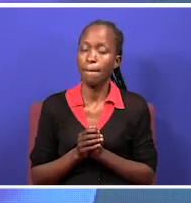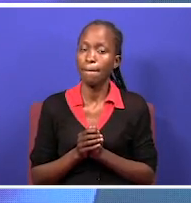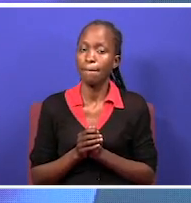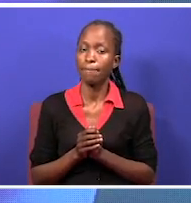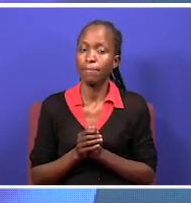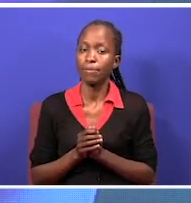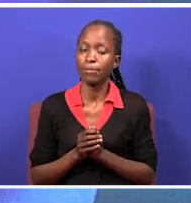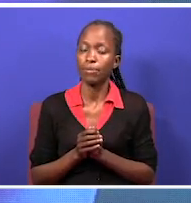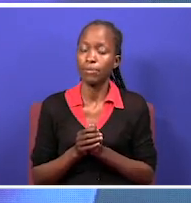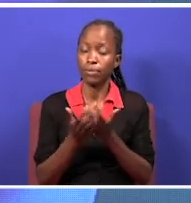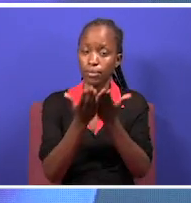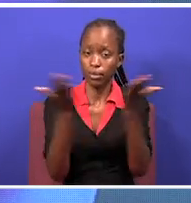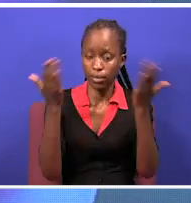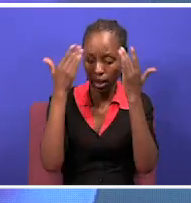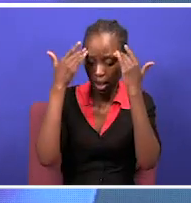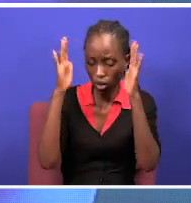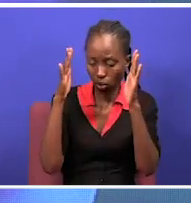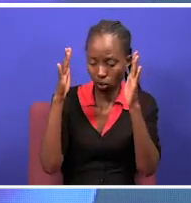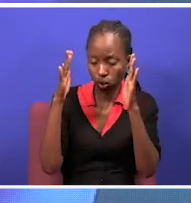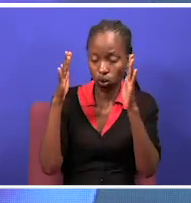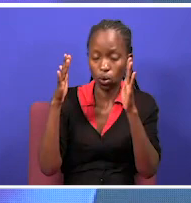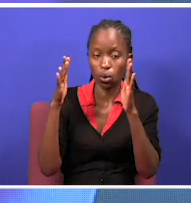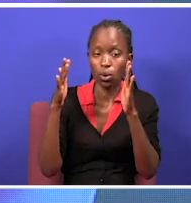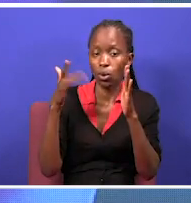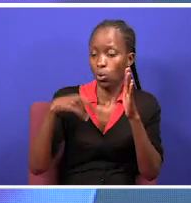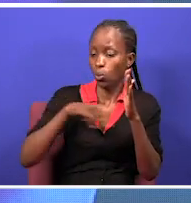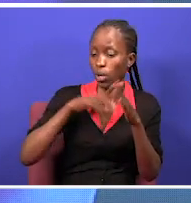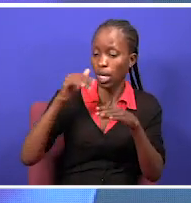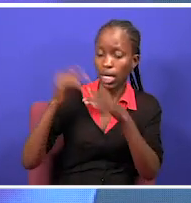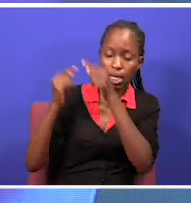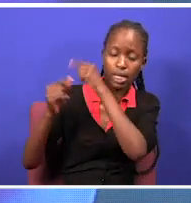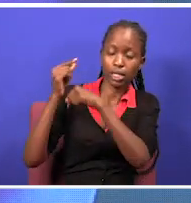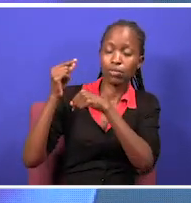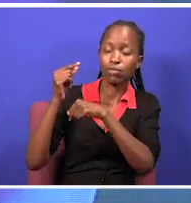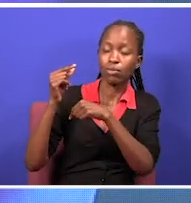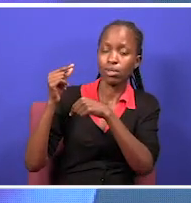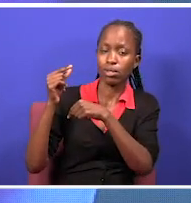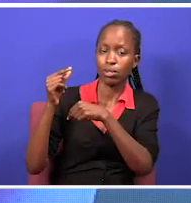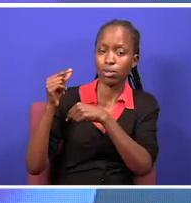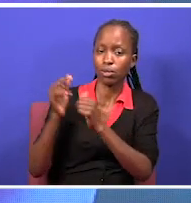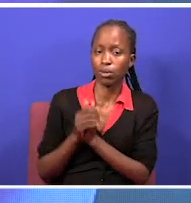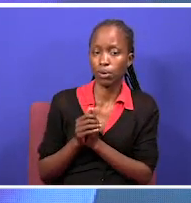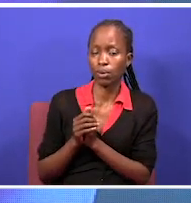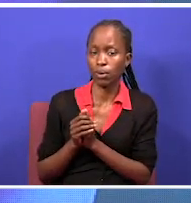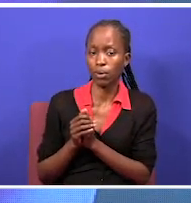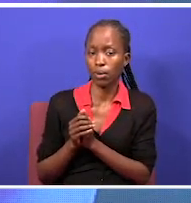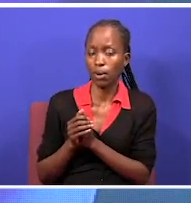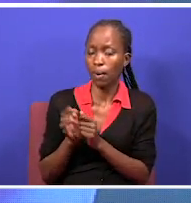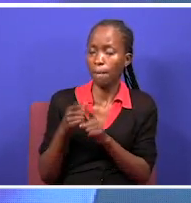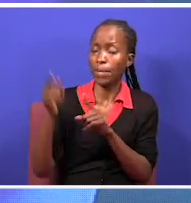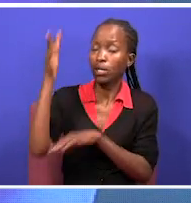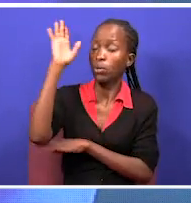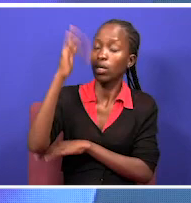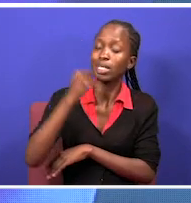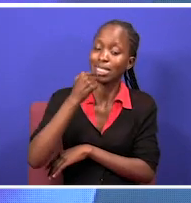People of God, I do not know. We are in this generation of the 21st century. But God is telling